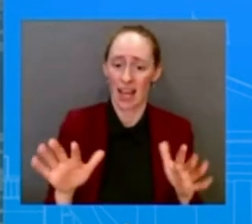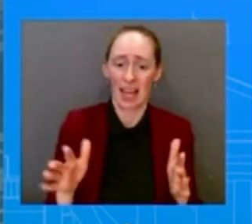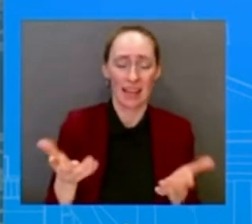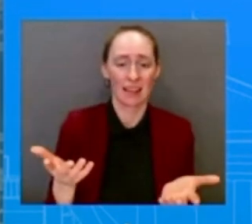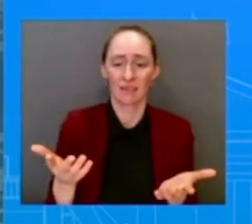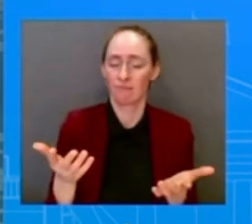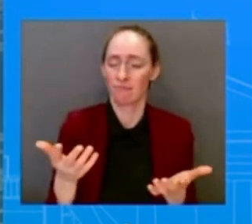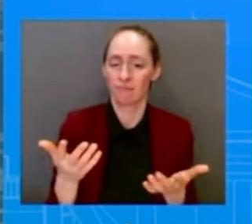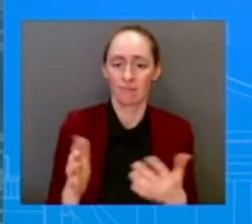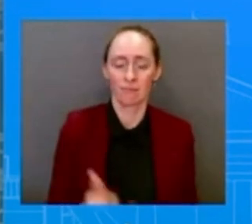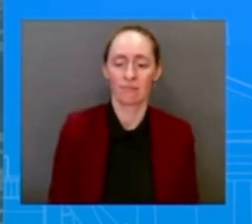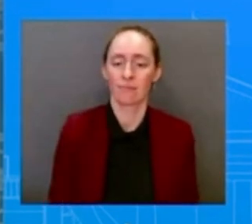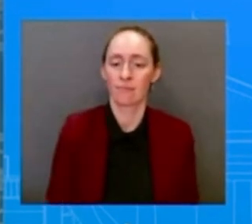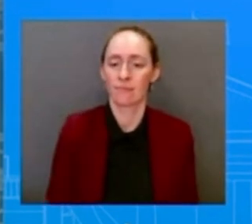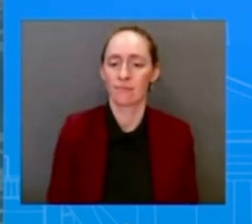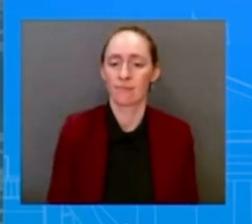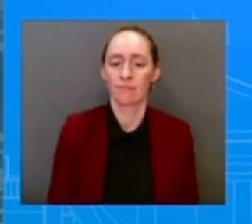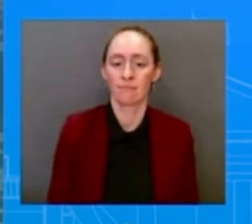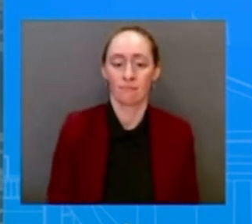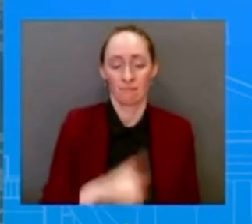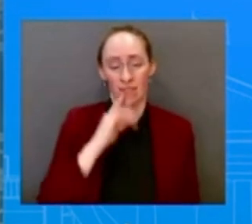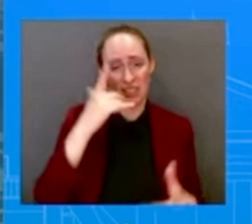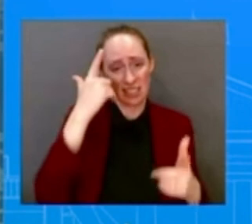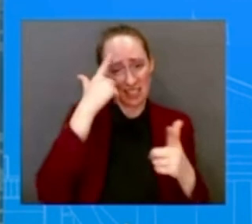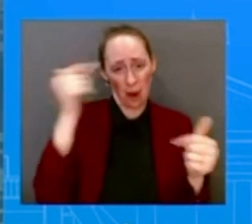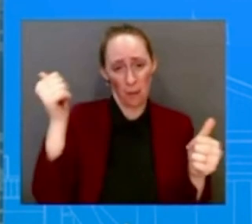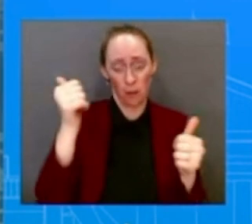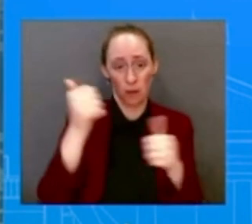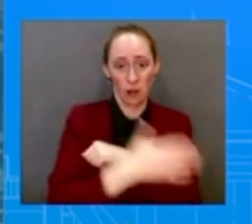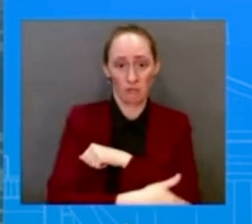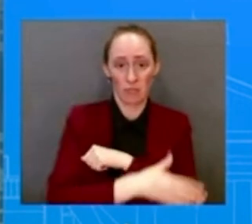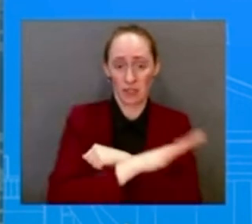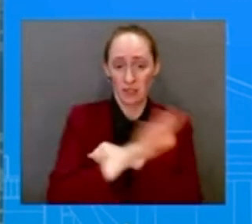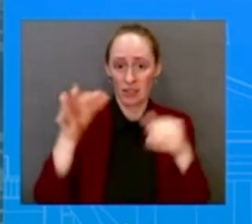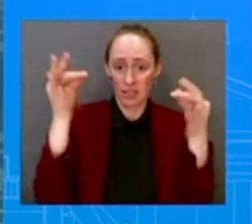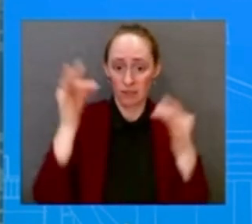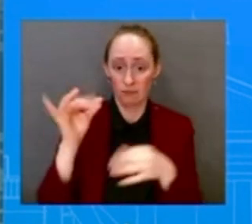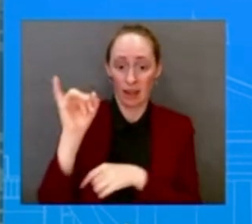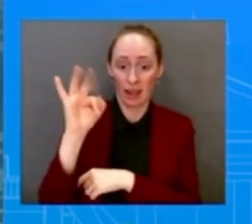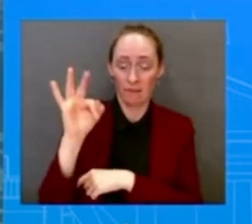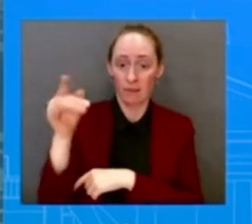NATO nation or even a non-NATO nation wants to provide capabilities like fighter